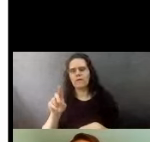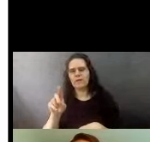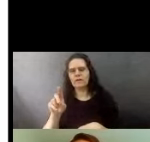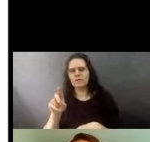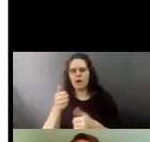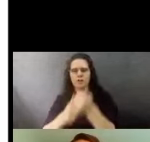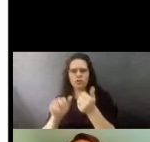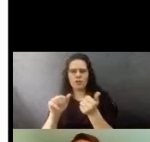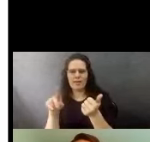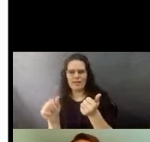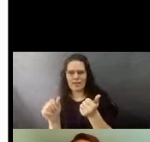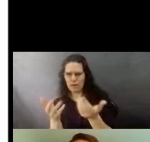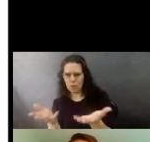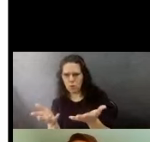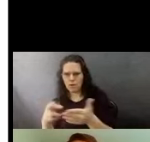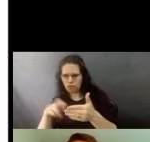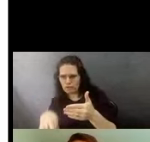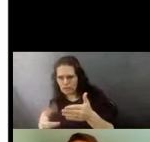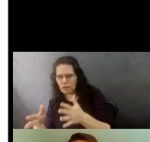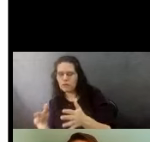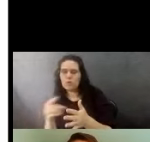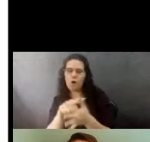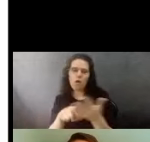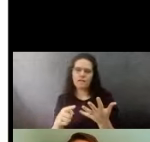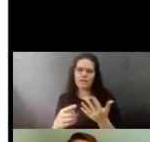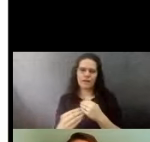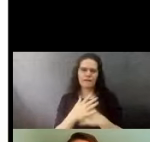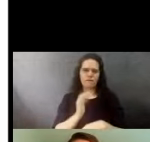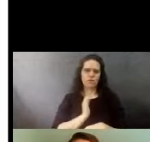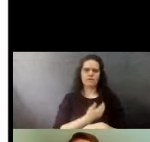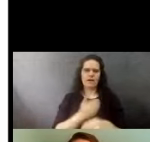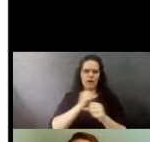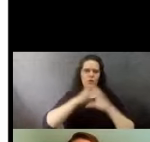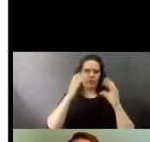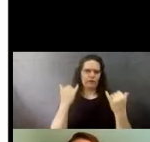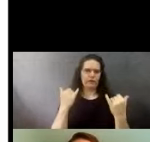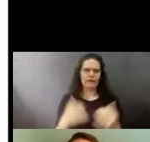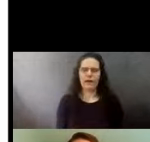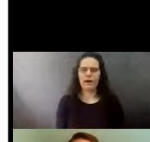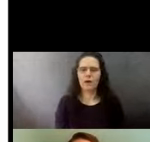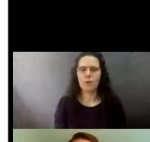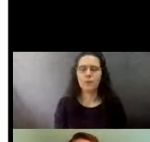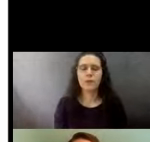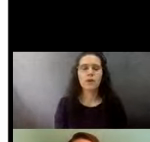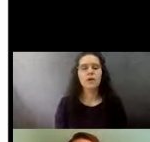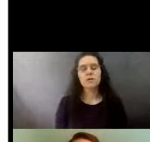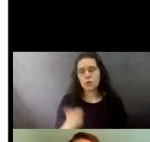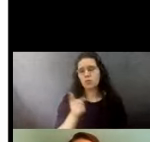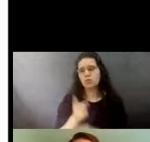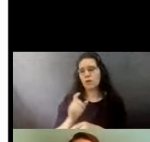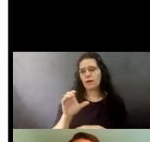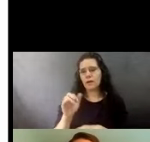all. So to start with, of course, as Claudia mentioned, to have a disability under